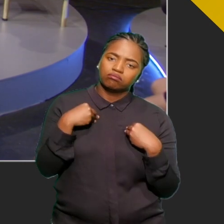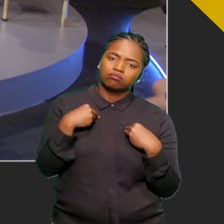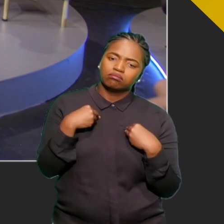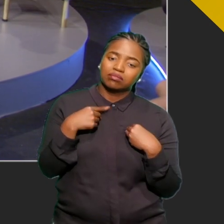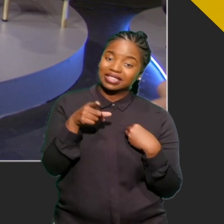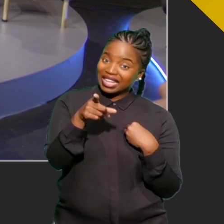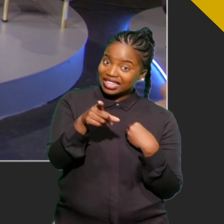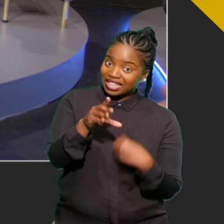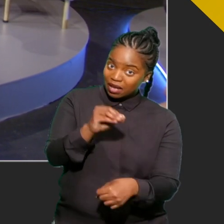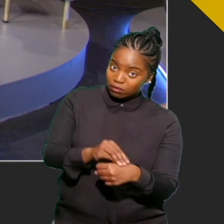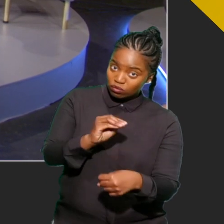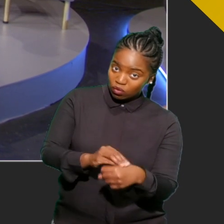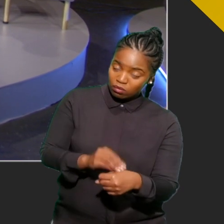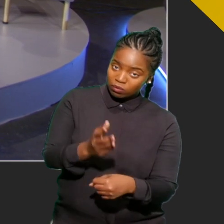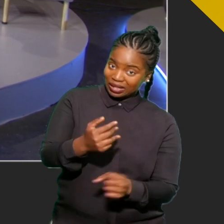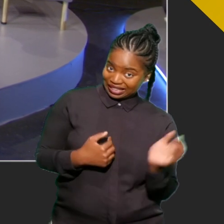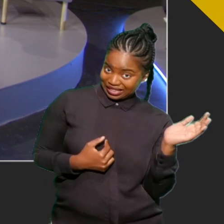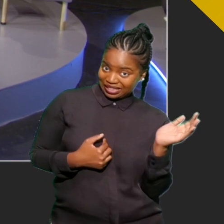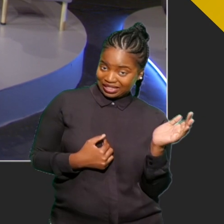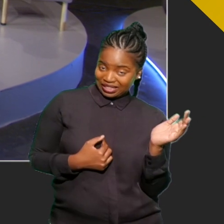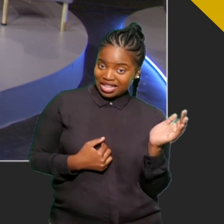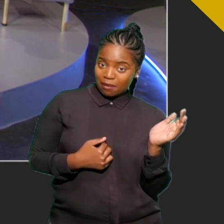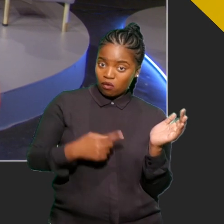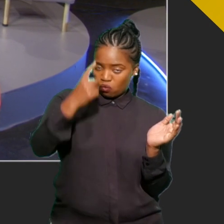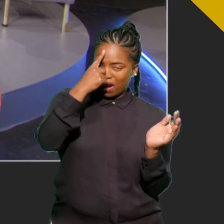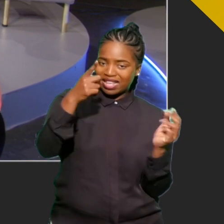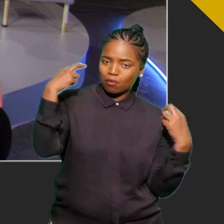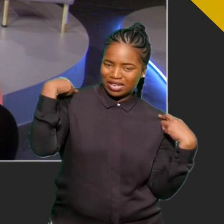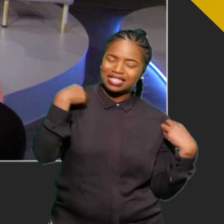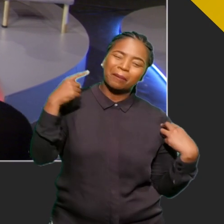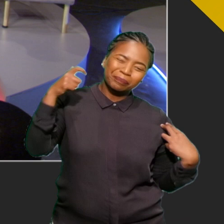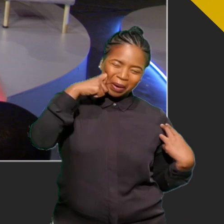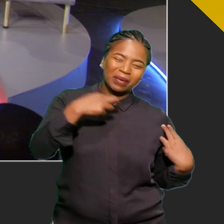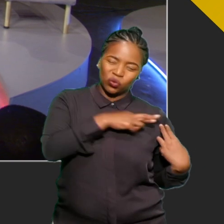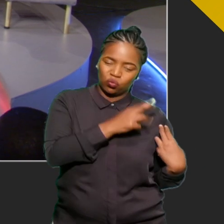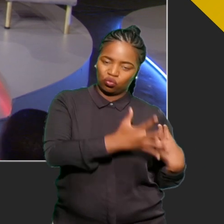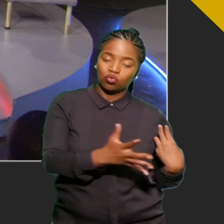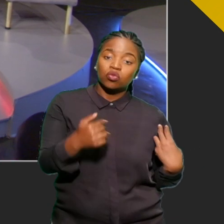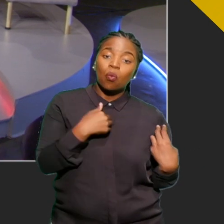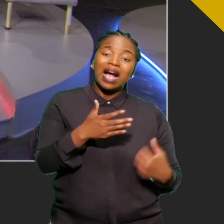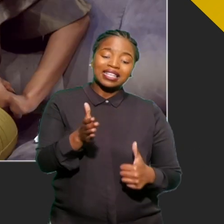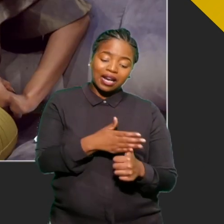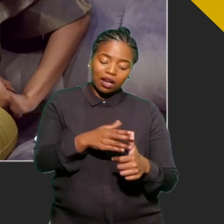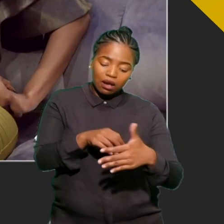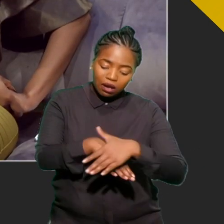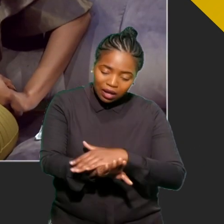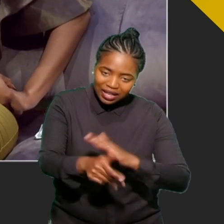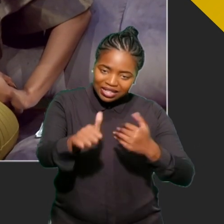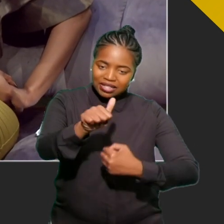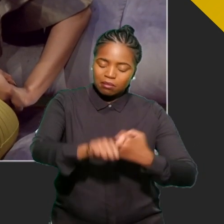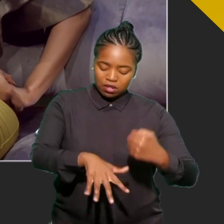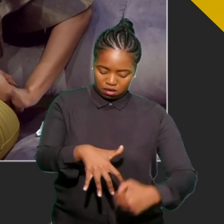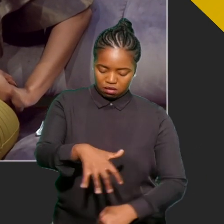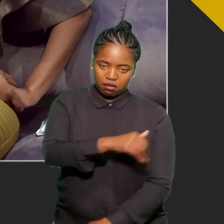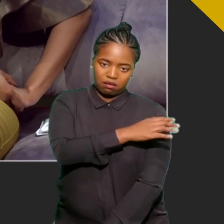not getting king of school manga. I would see now we see the stigma. Because you did say this, but now I want to understand. Good engine.